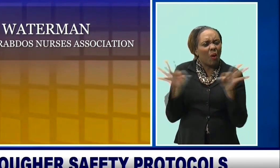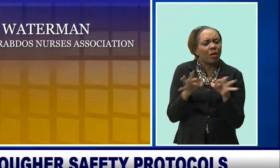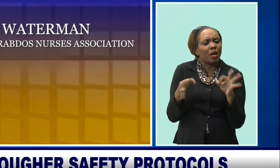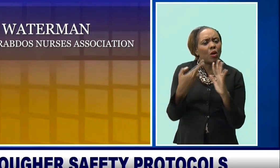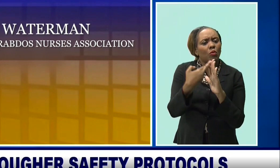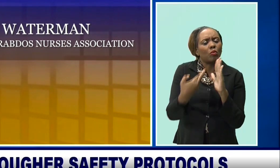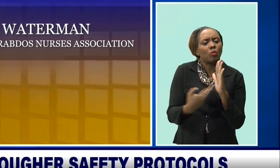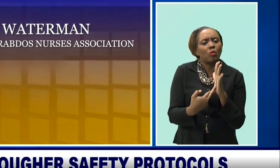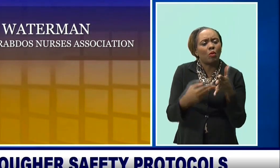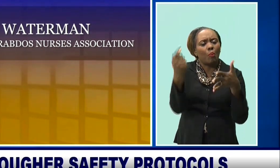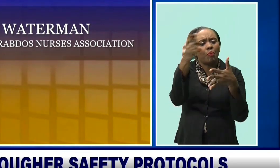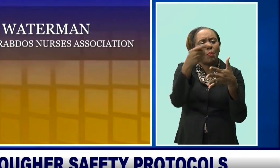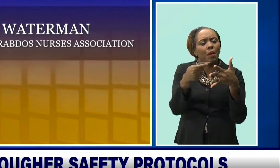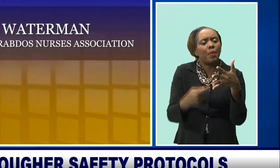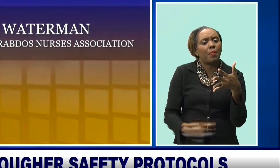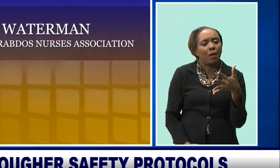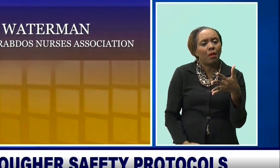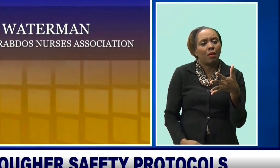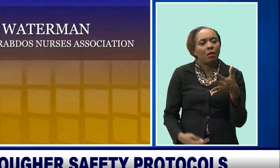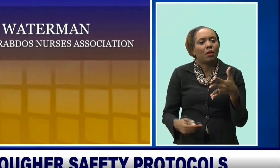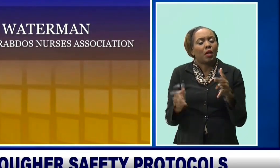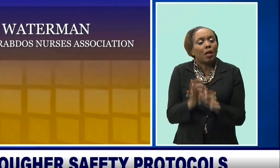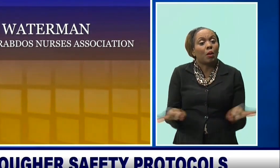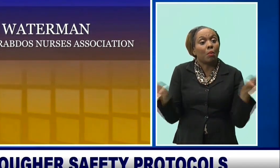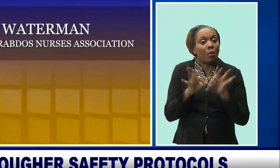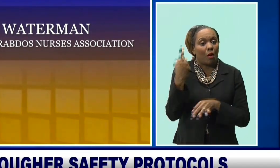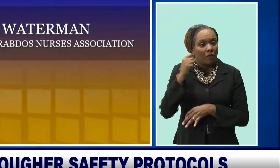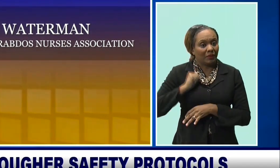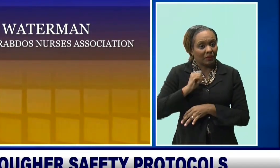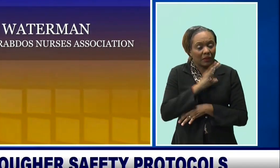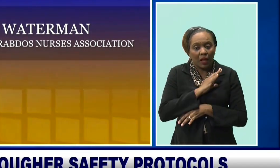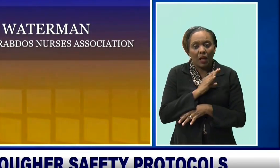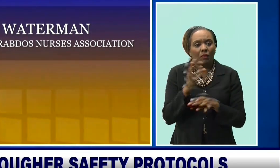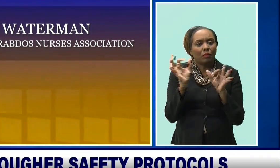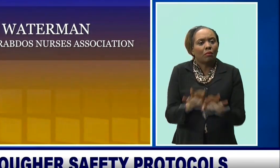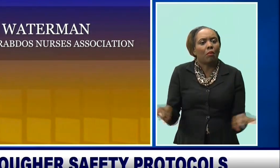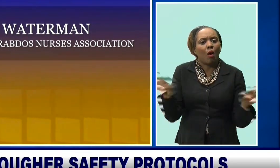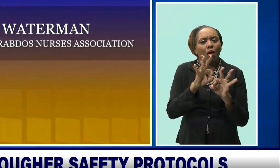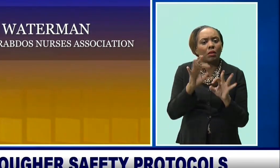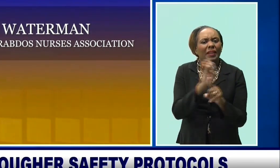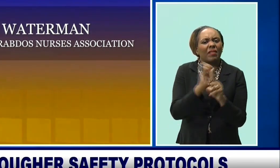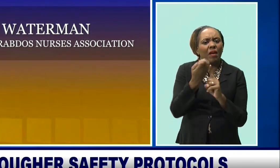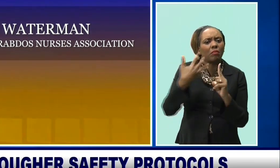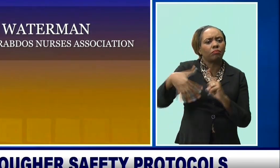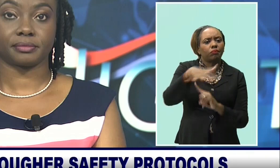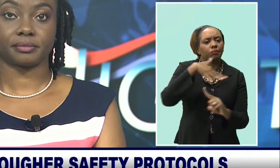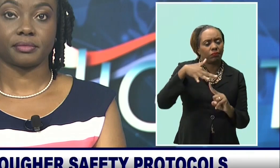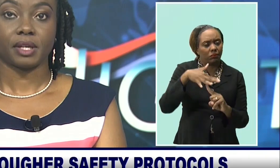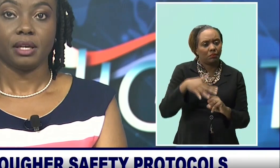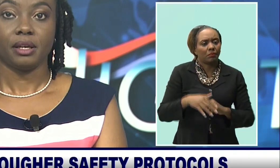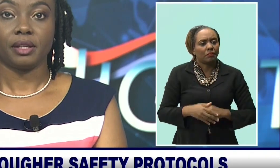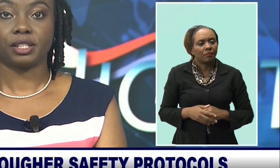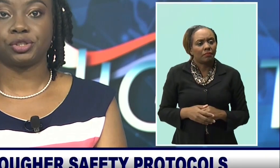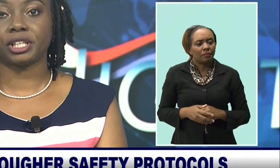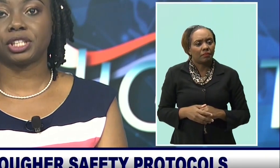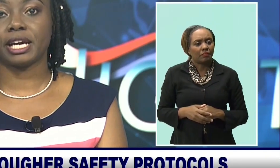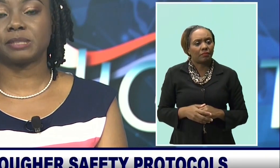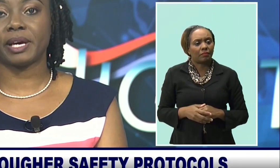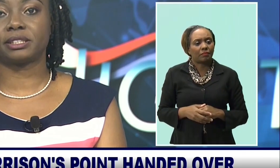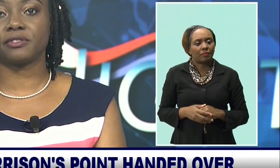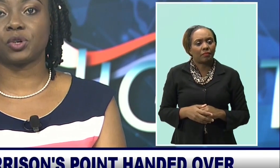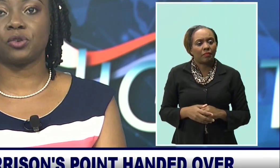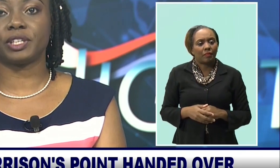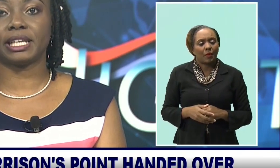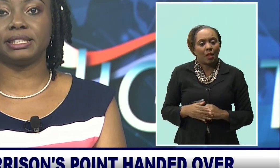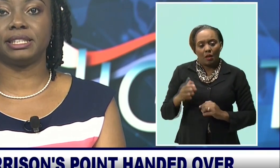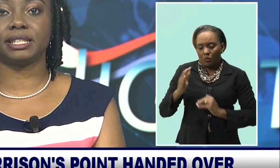to workforce indicators for staffing and working conditions on the whole for nurses. The construction